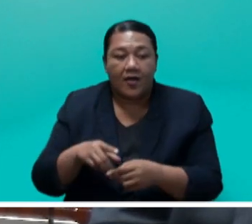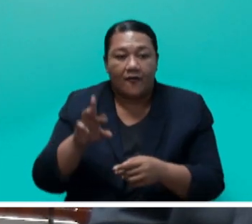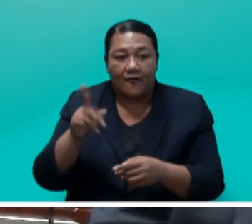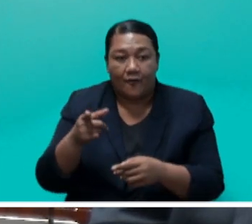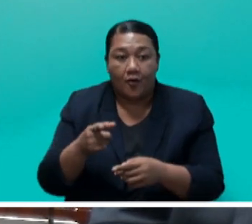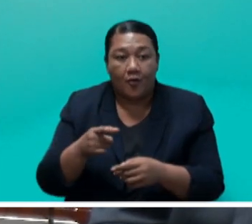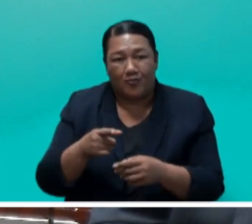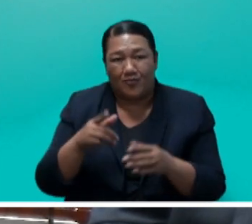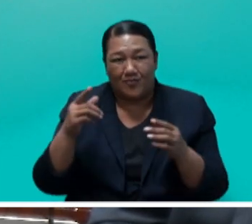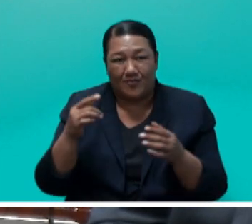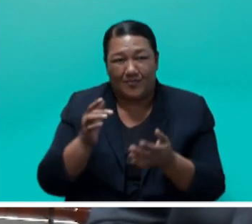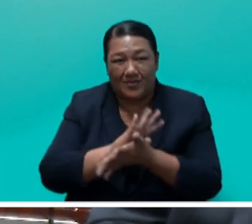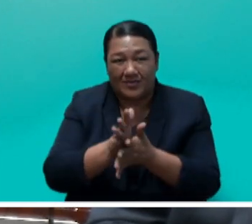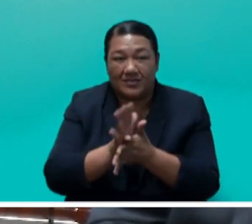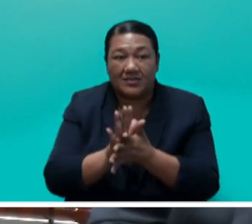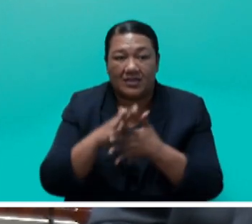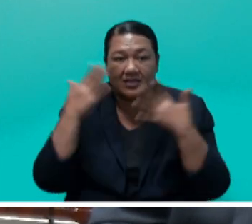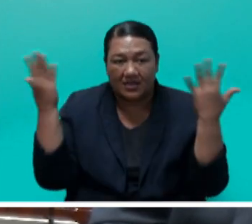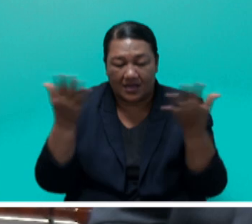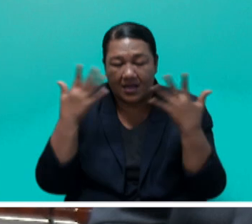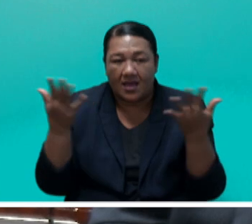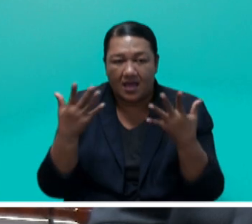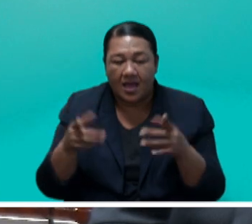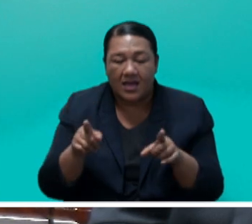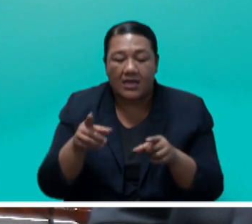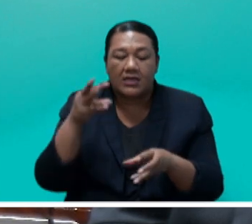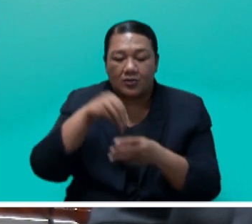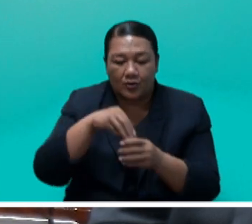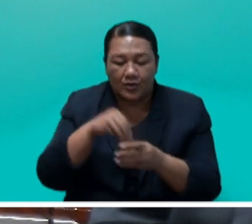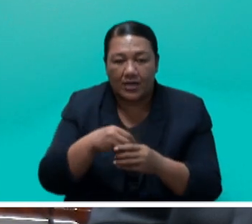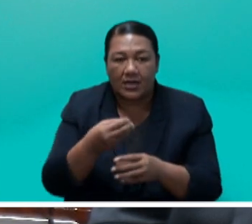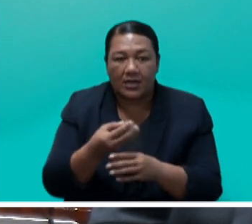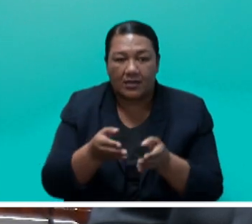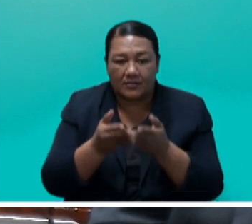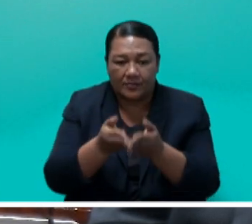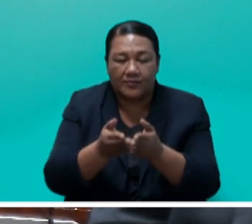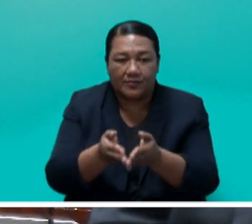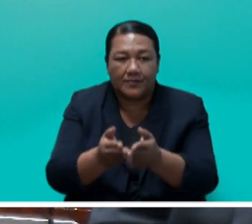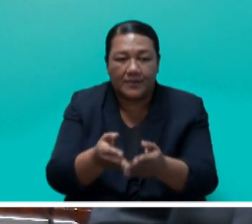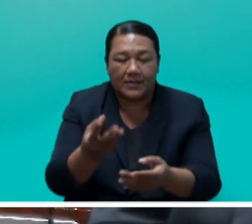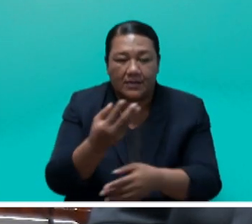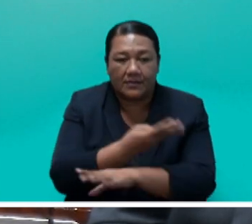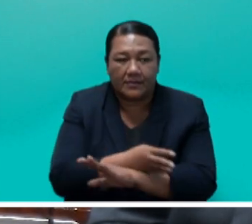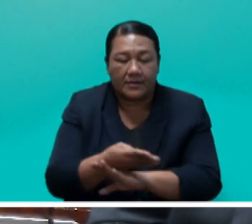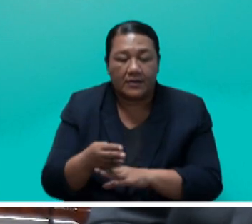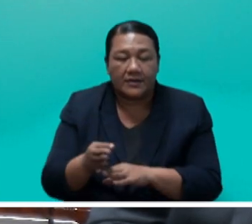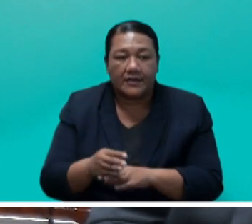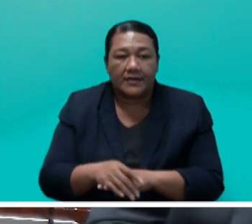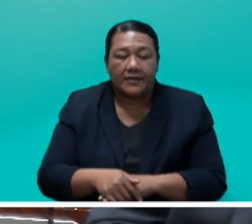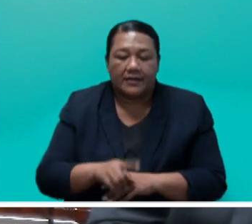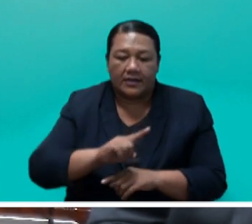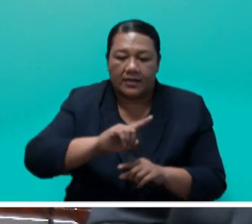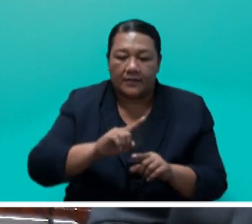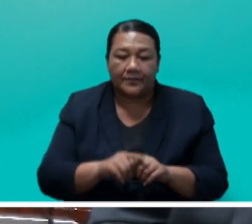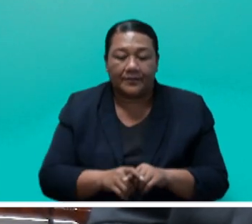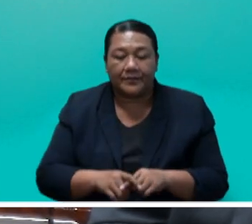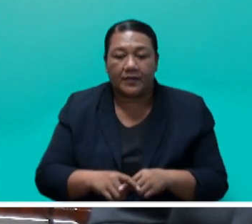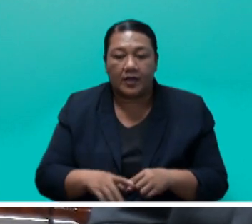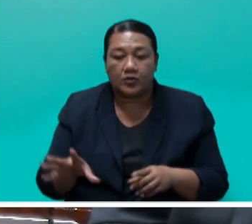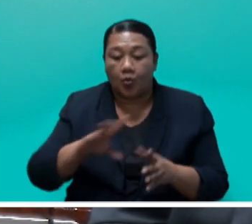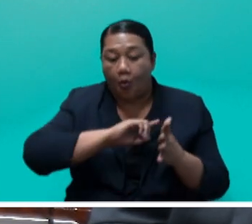financial mechanisms to support our developing countries, and we will continue to participate in